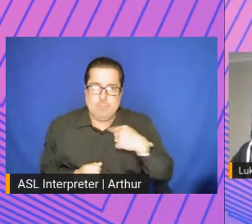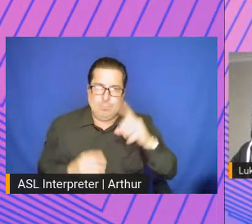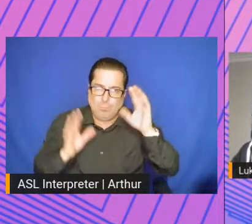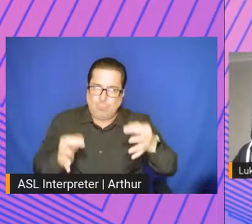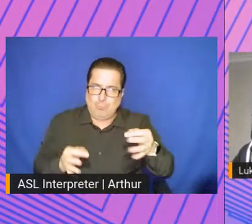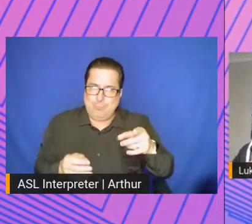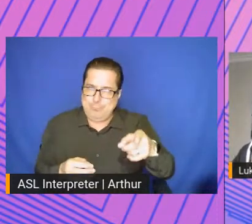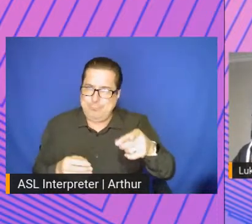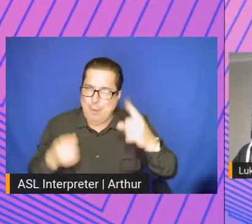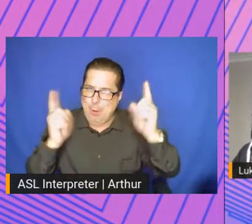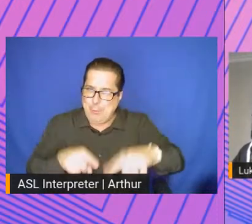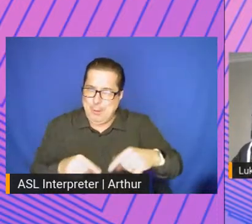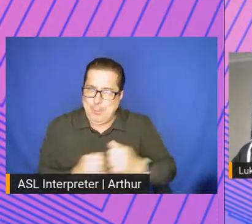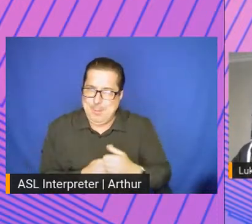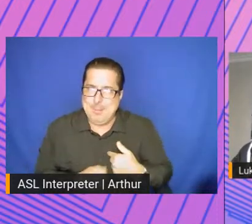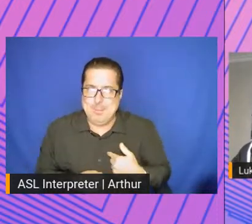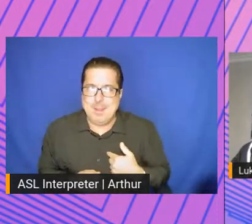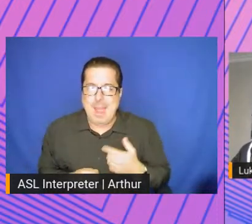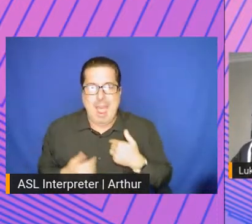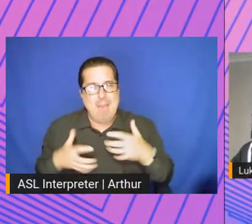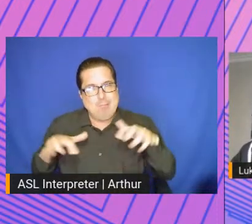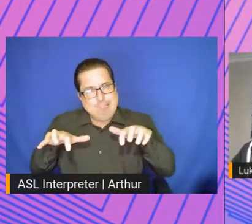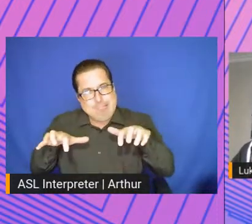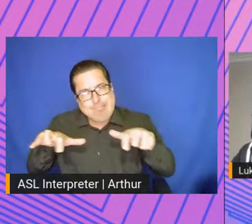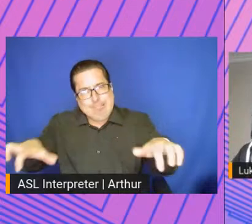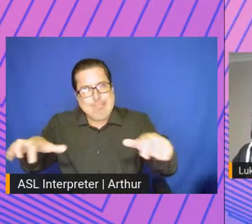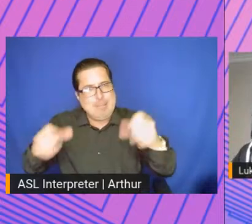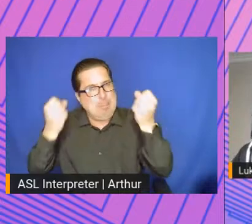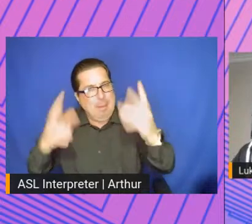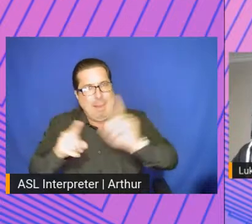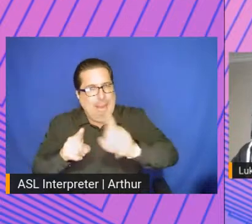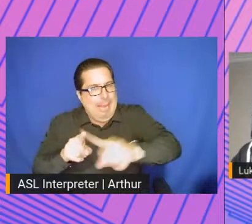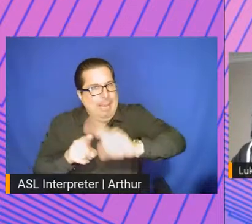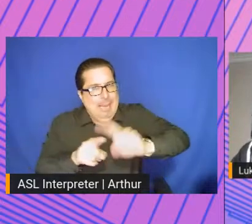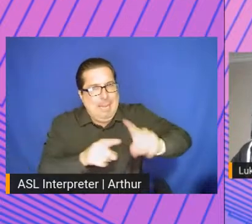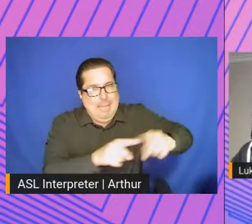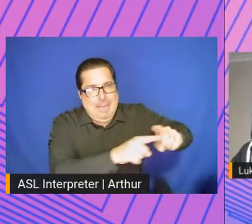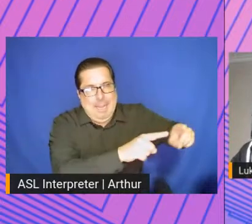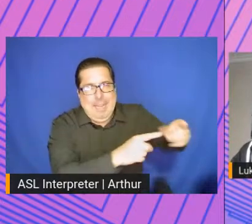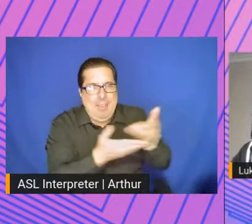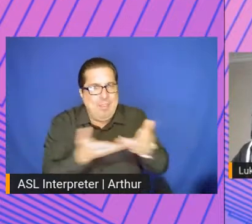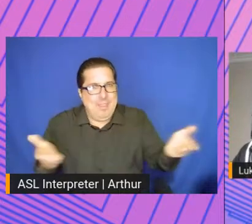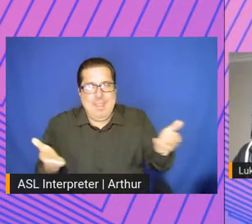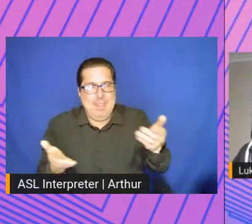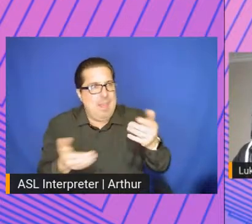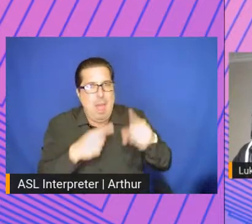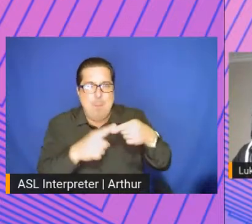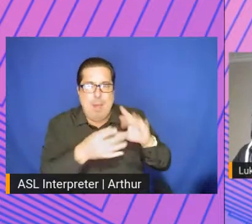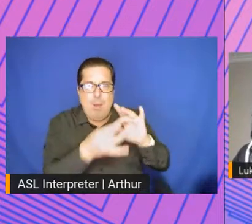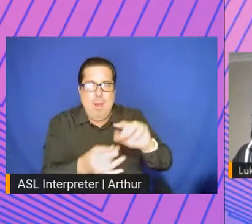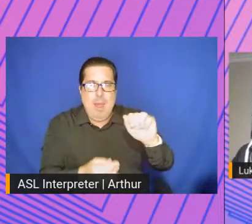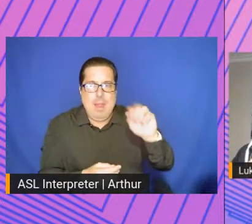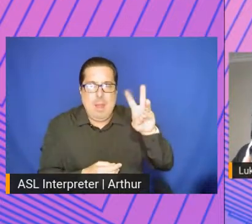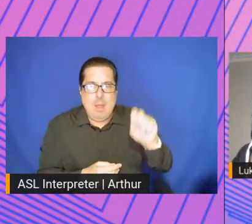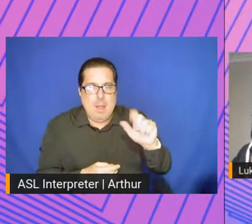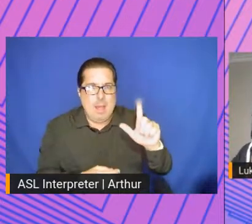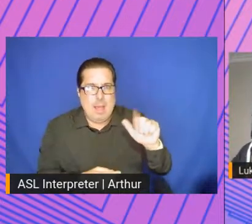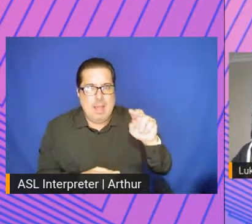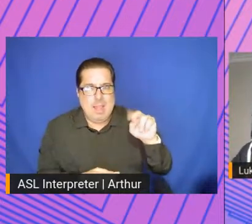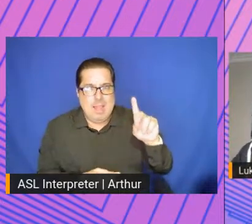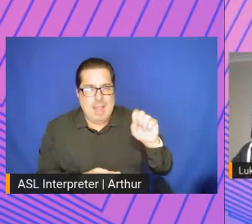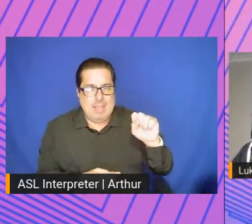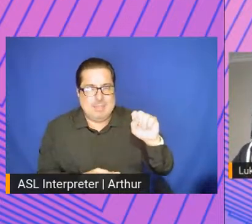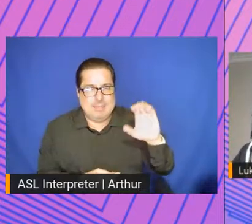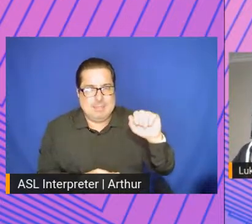me that there is a ton of stuff out there when it comes to the AWS landscape. So many different services, so many